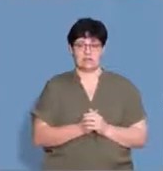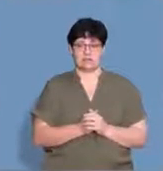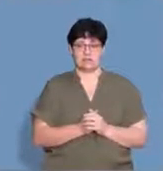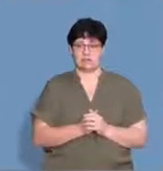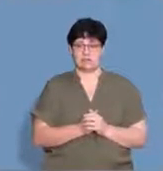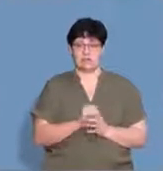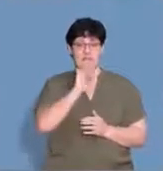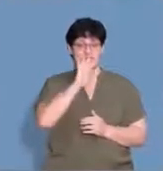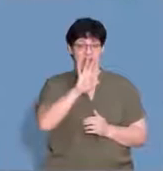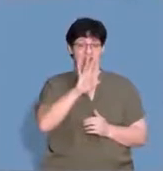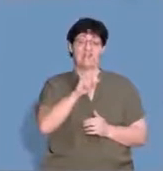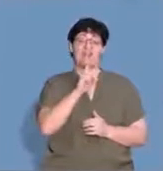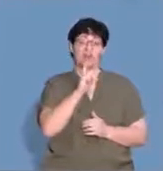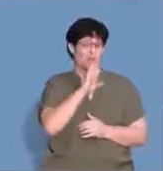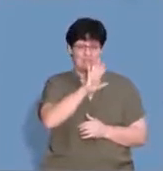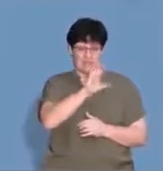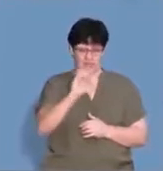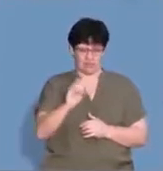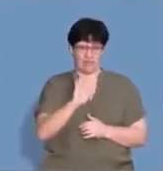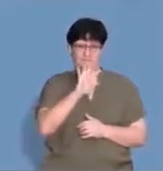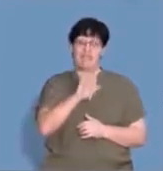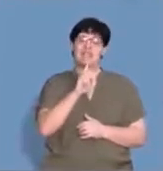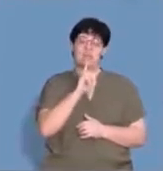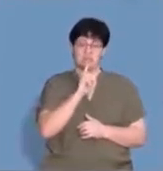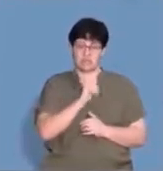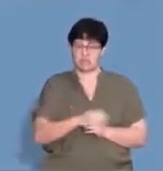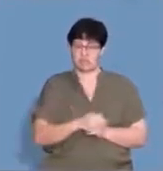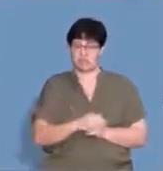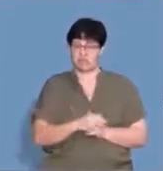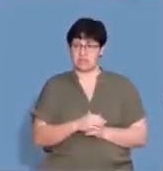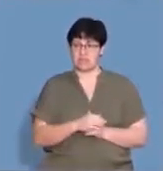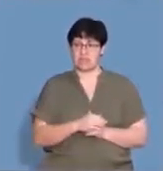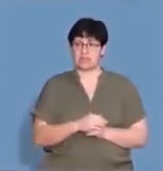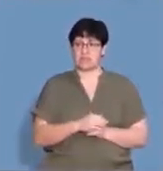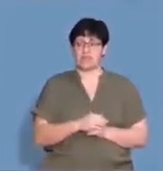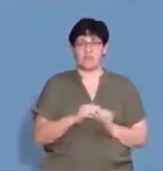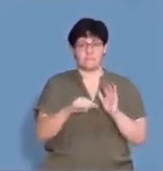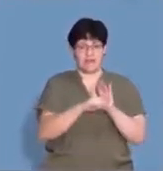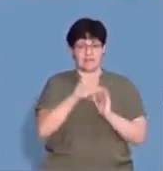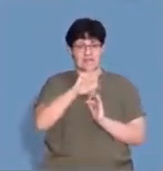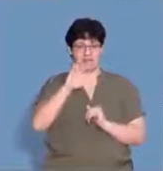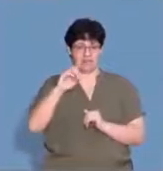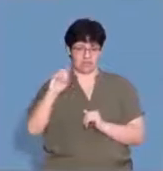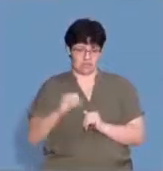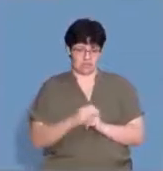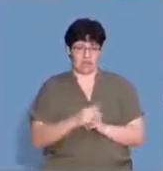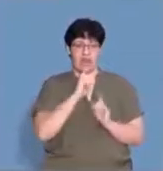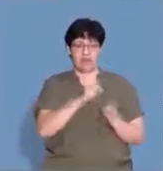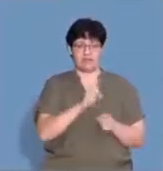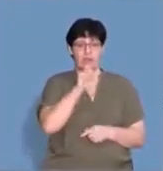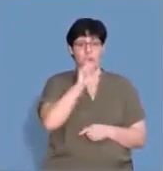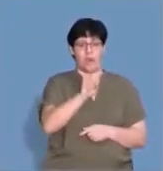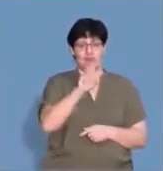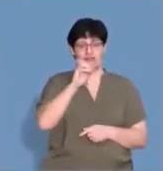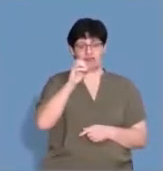not 500, 5,000. I will change the board now, and minusing 900, and I get an answer of